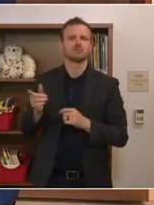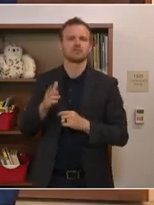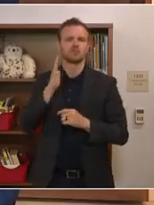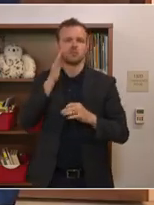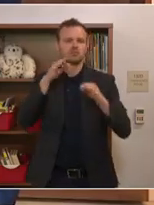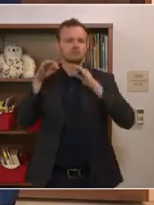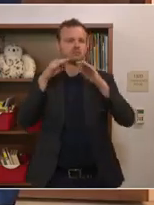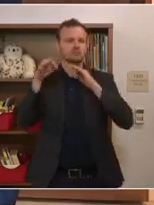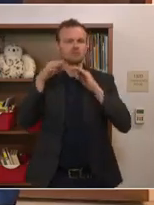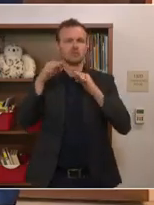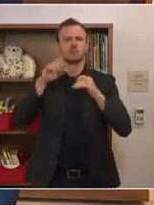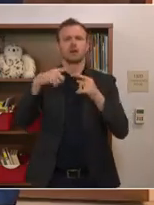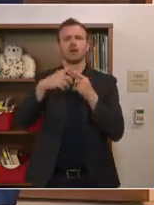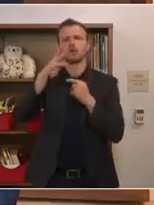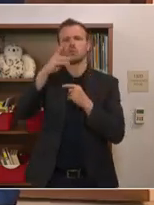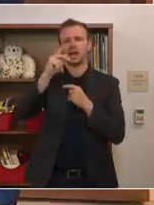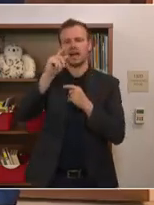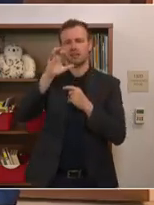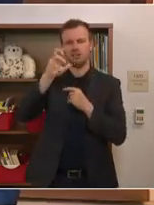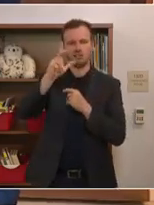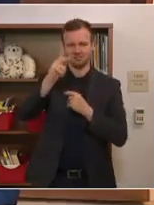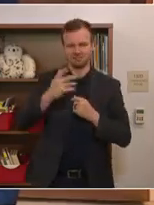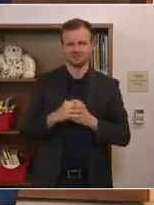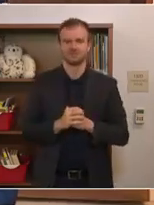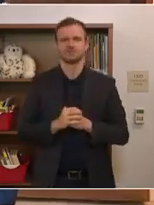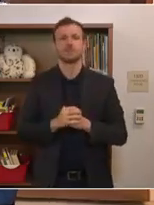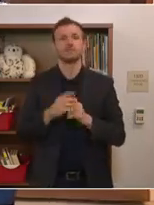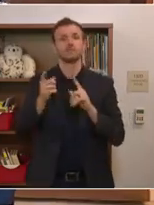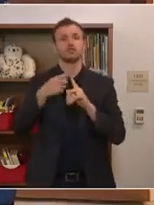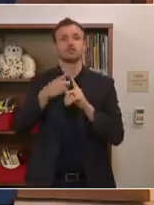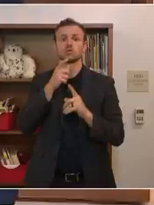what we put into this building. Chancellor Farabee.